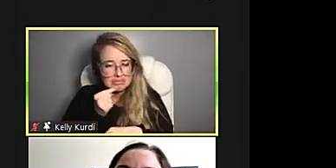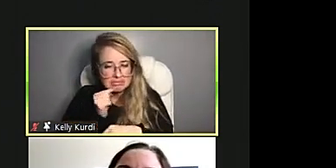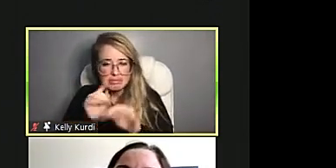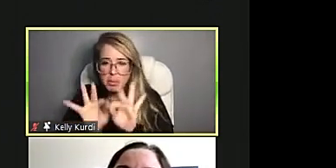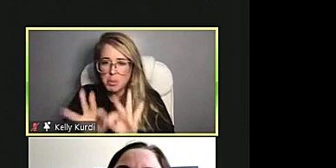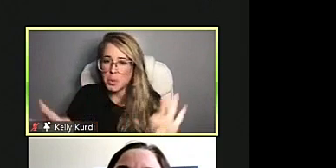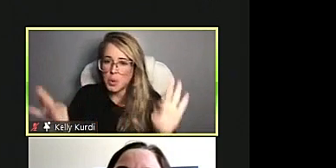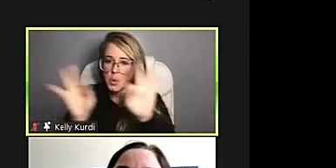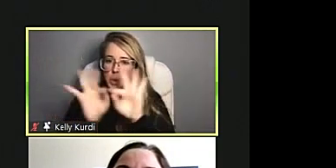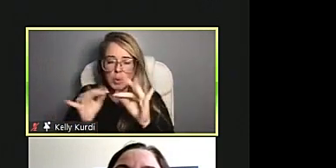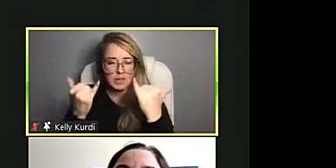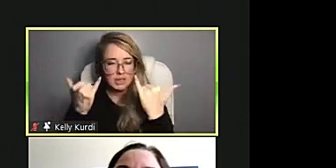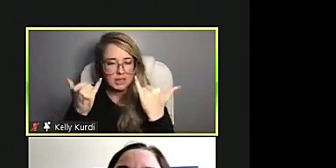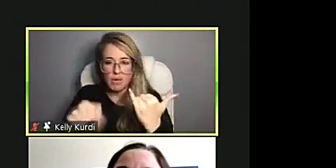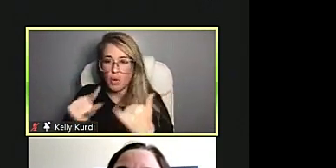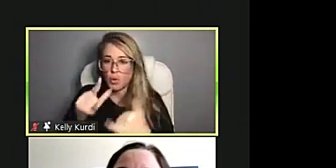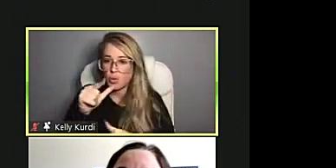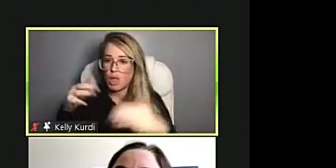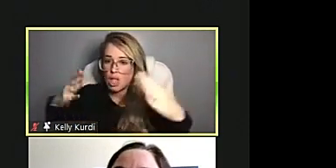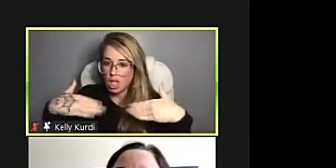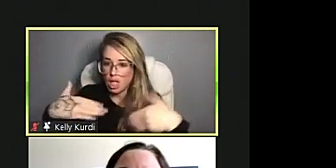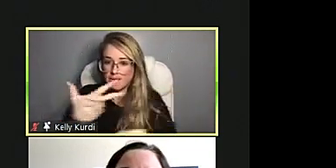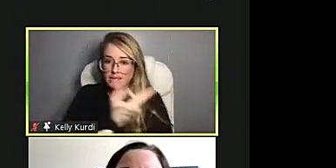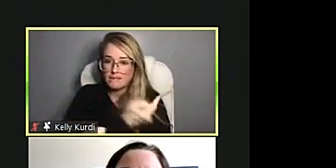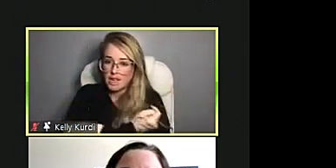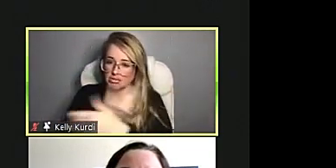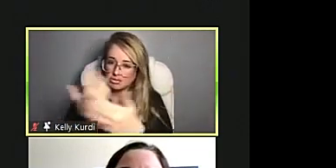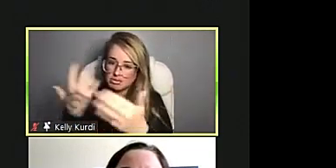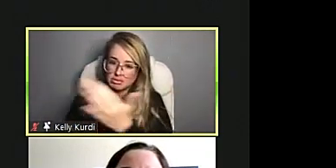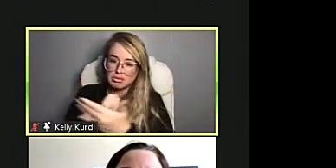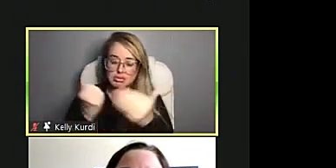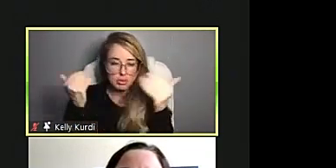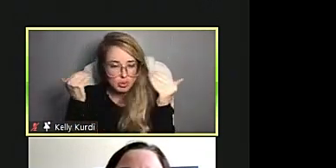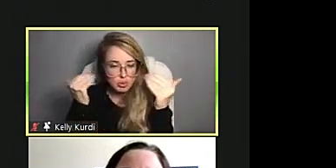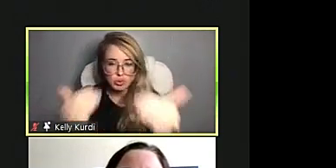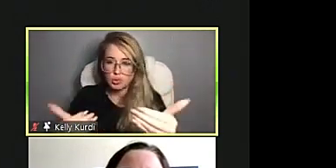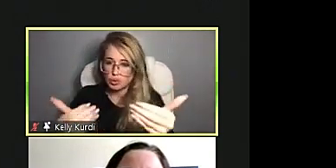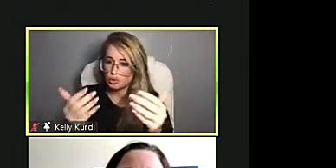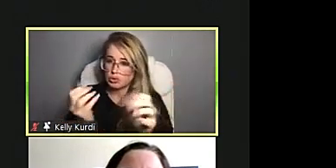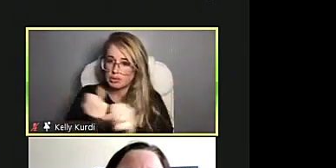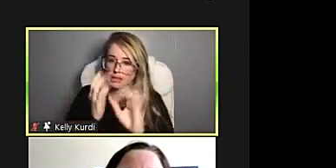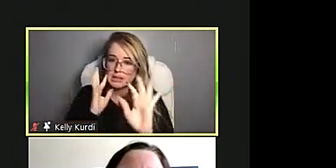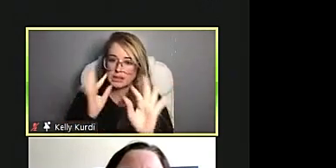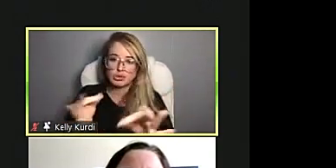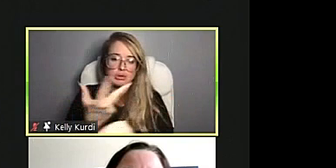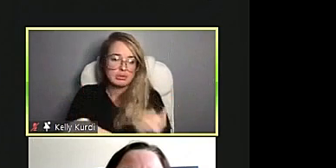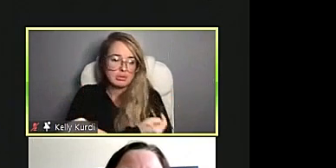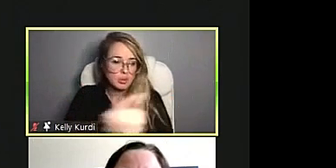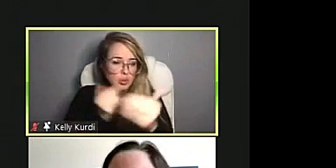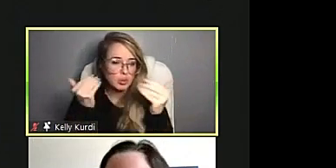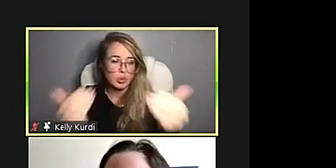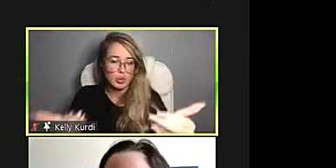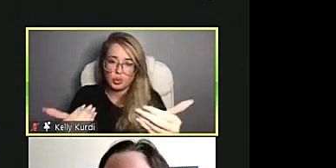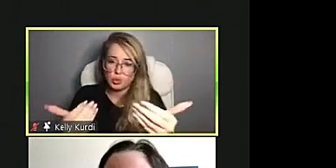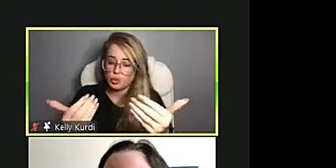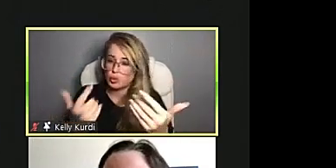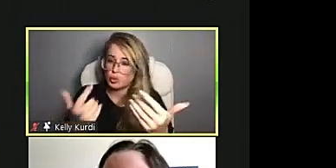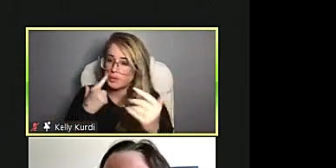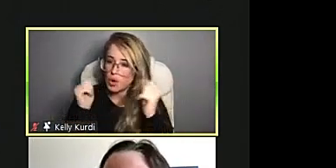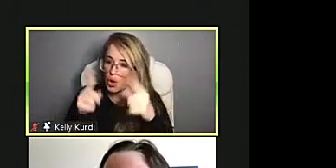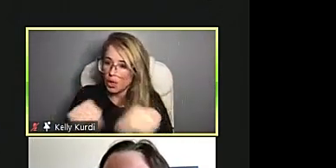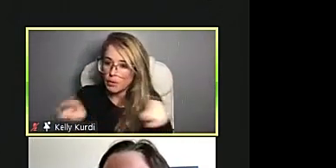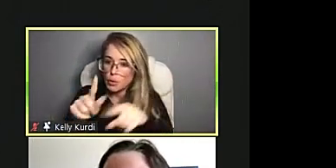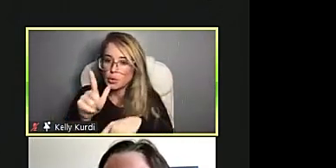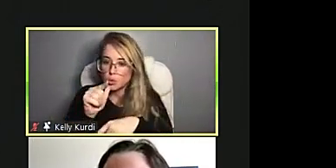is for those who are unvaccinated to move towards the decision to get vaccinated. For all of those who